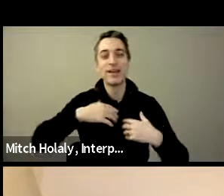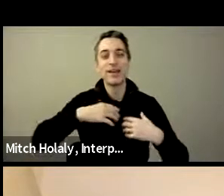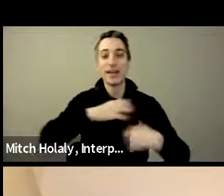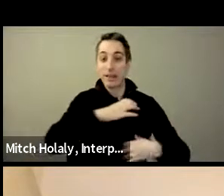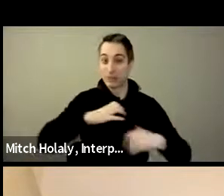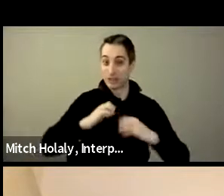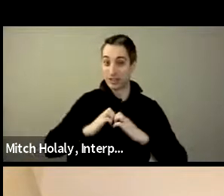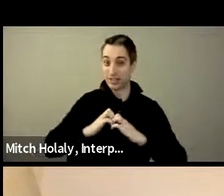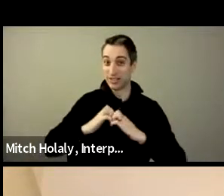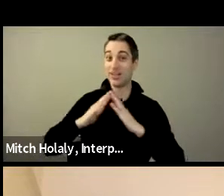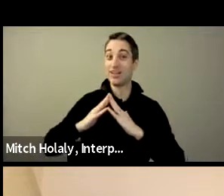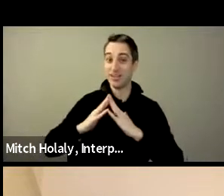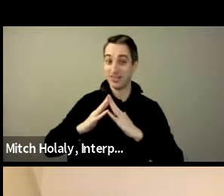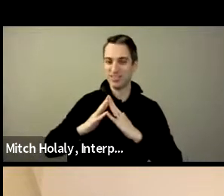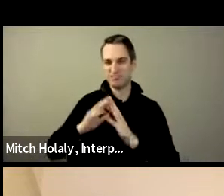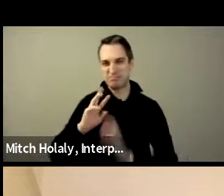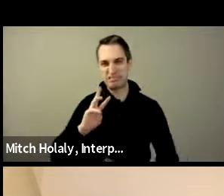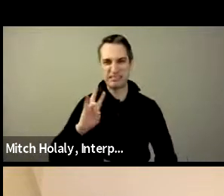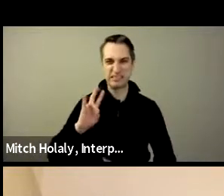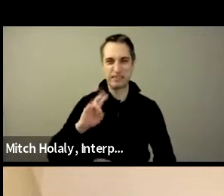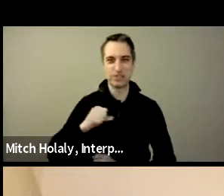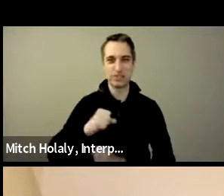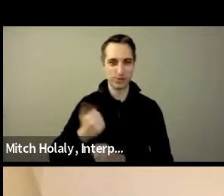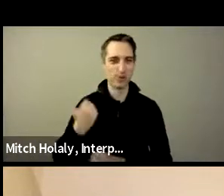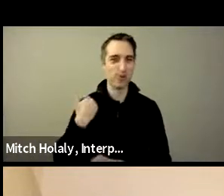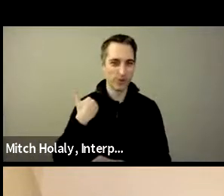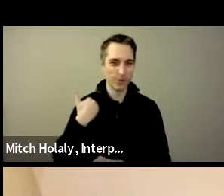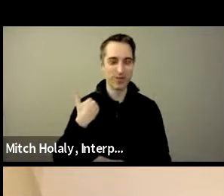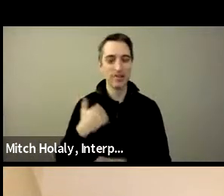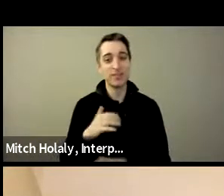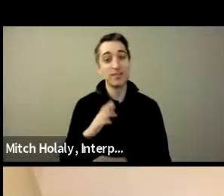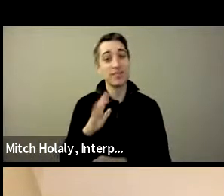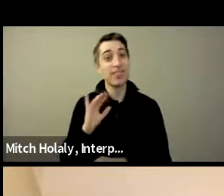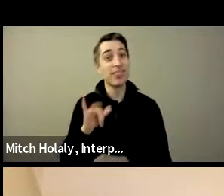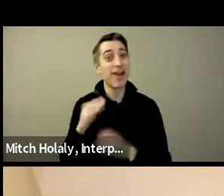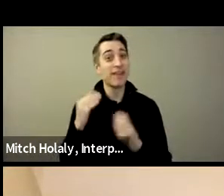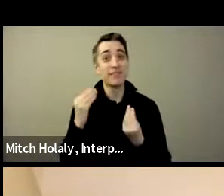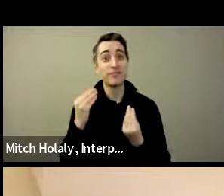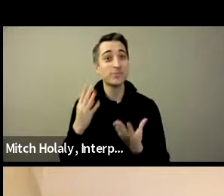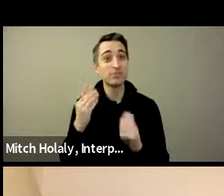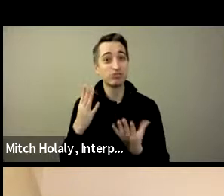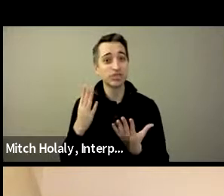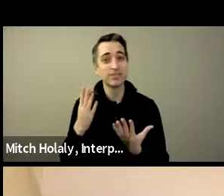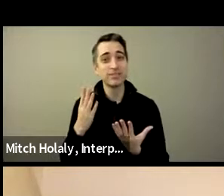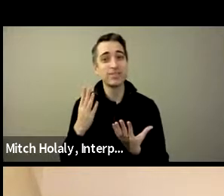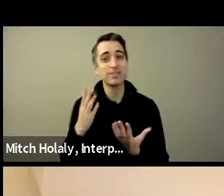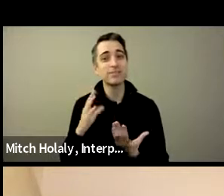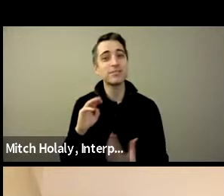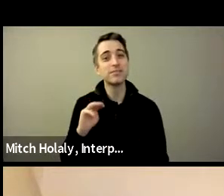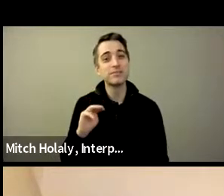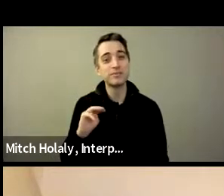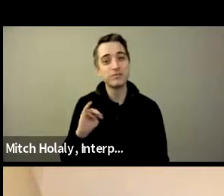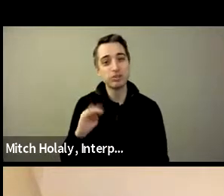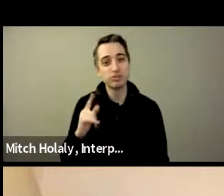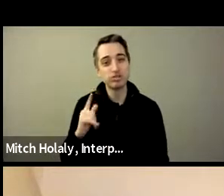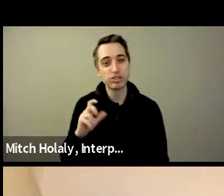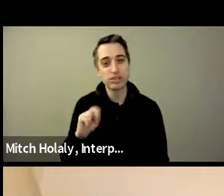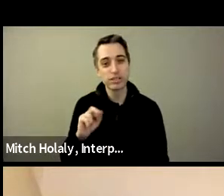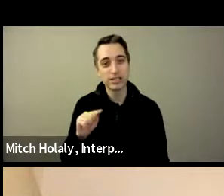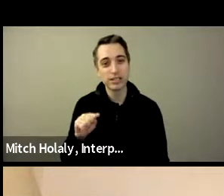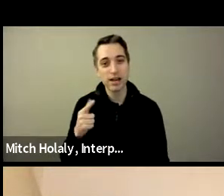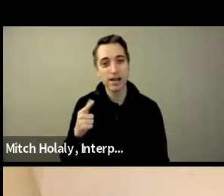together 6-7 years ago. And all that information is at